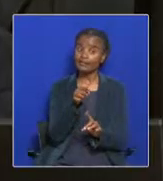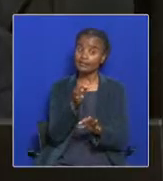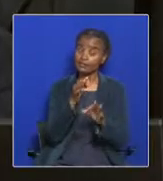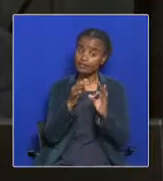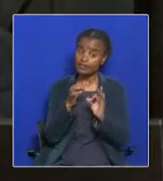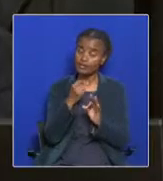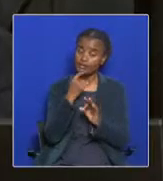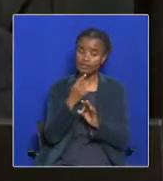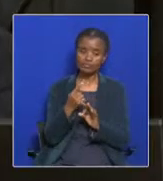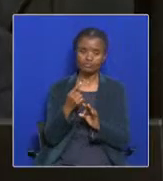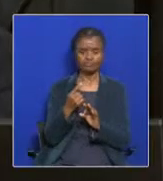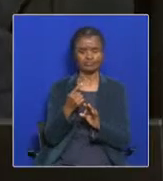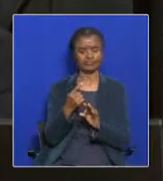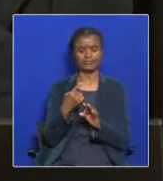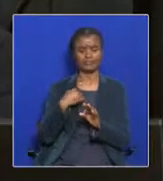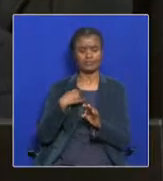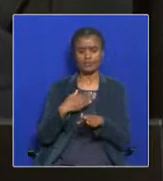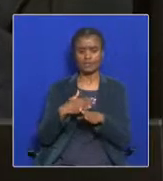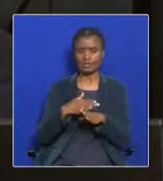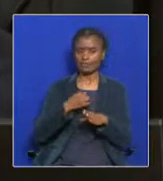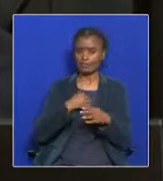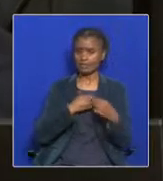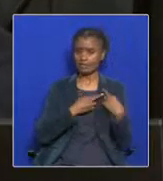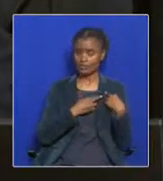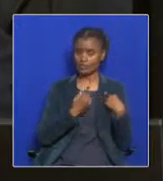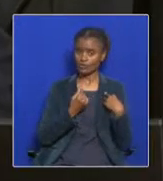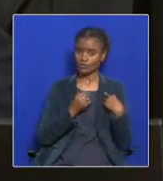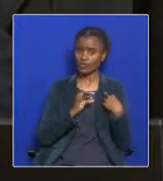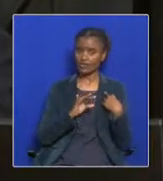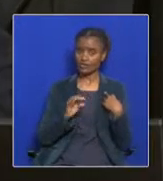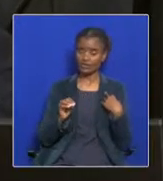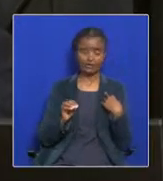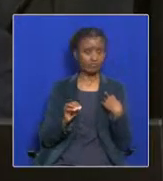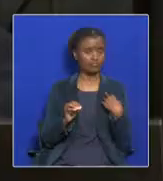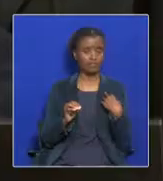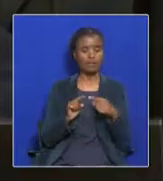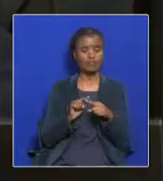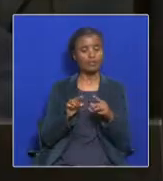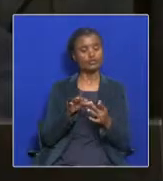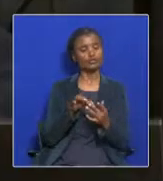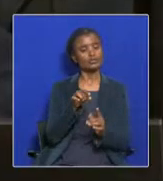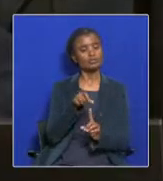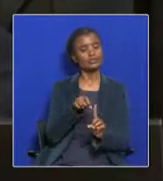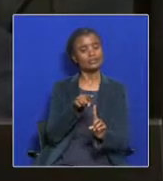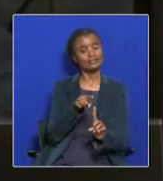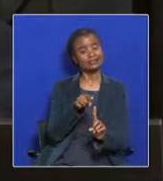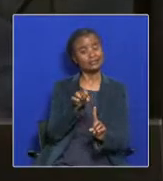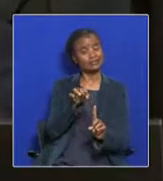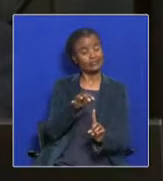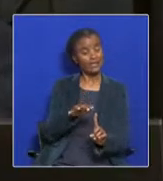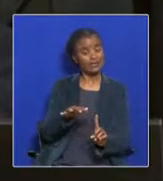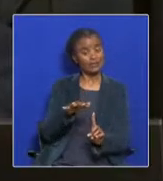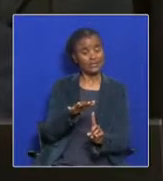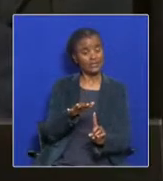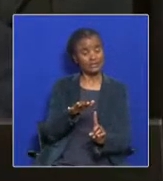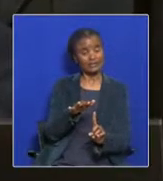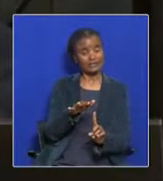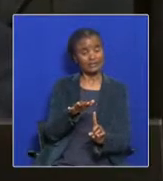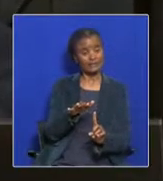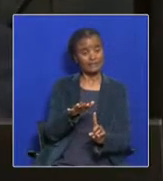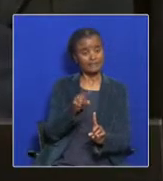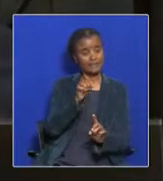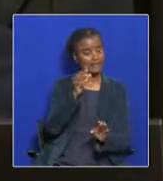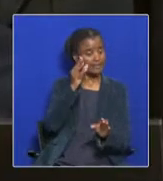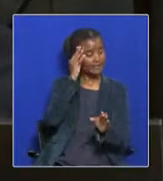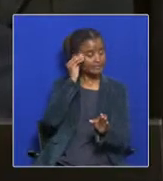what I do every day. So you pick someone out of the environment, yes. of experience that you